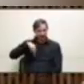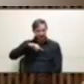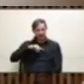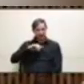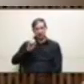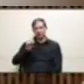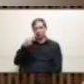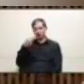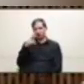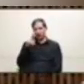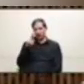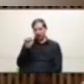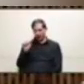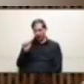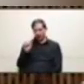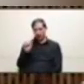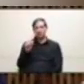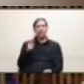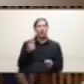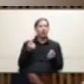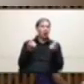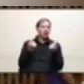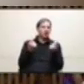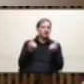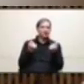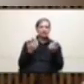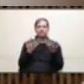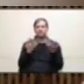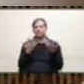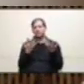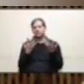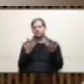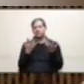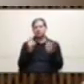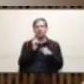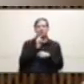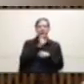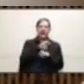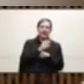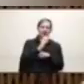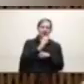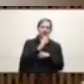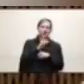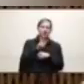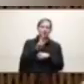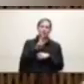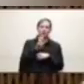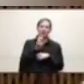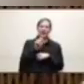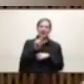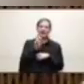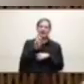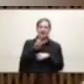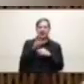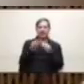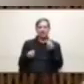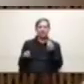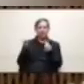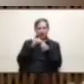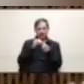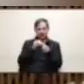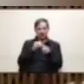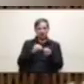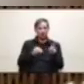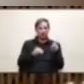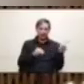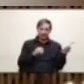to deal on the issue of costs of paying the curator bonus. Now we have agreed that SHRA, because they are the one